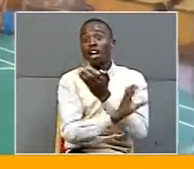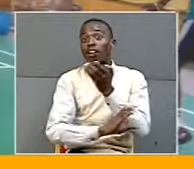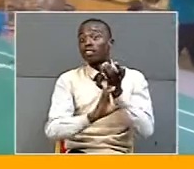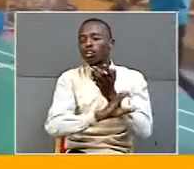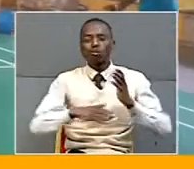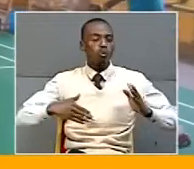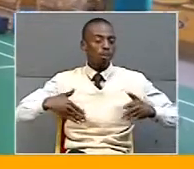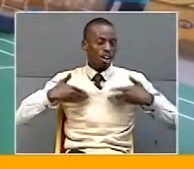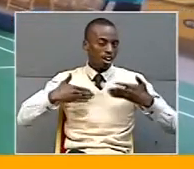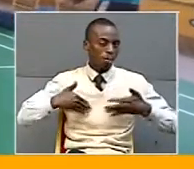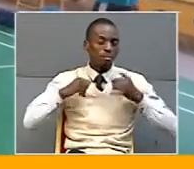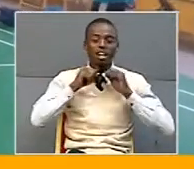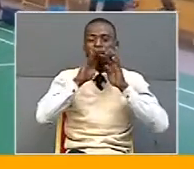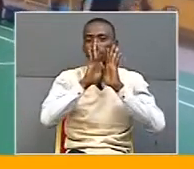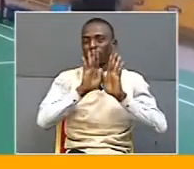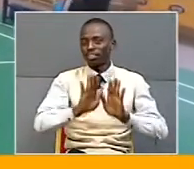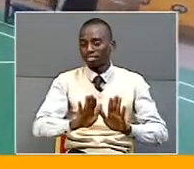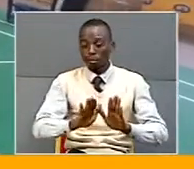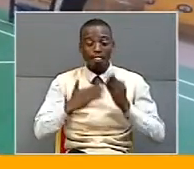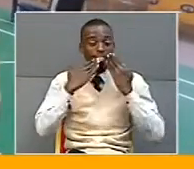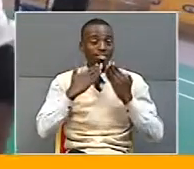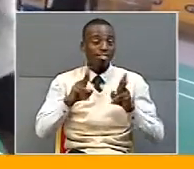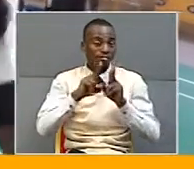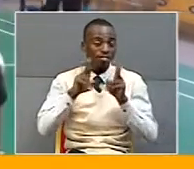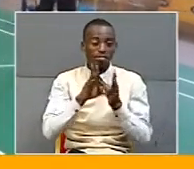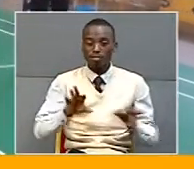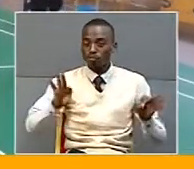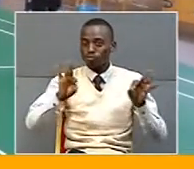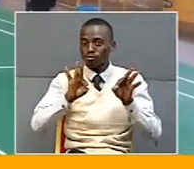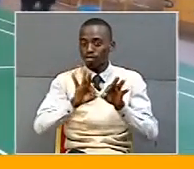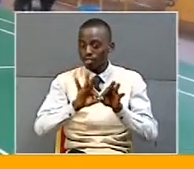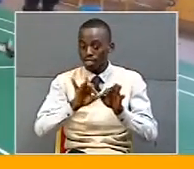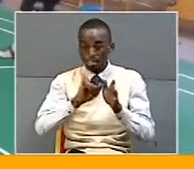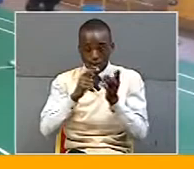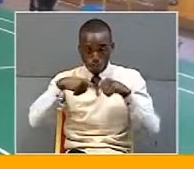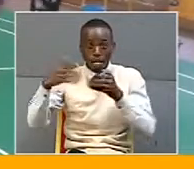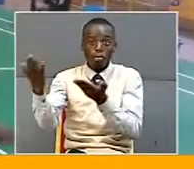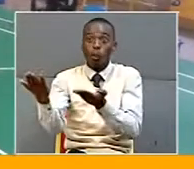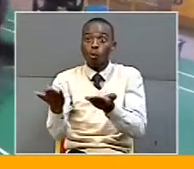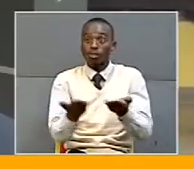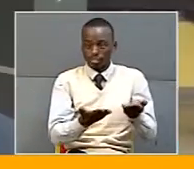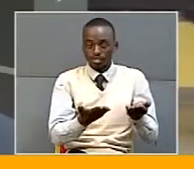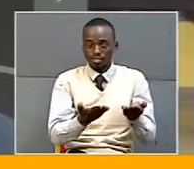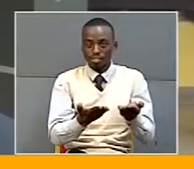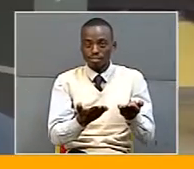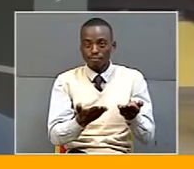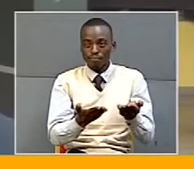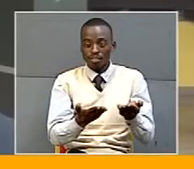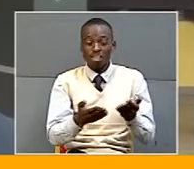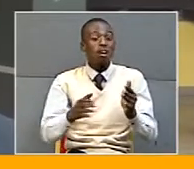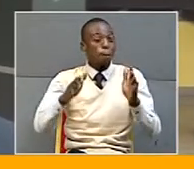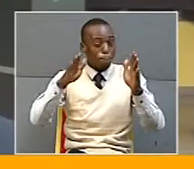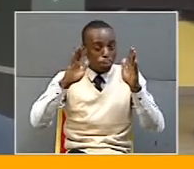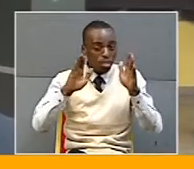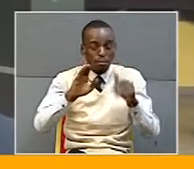and I think it's very important that we are hosting such a big